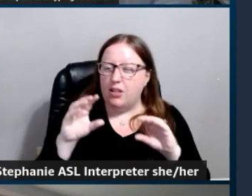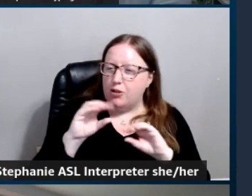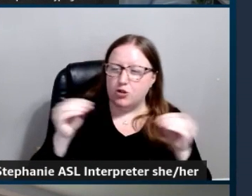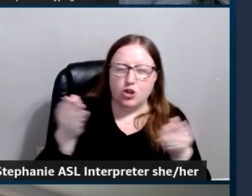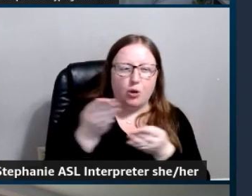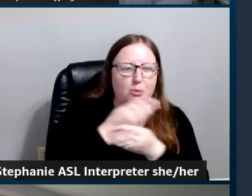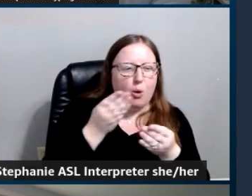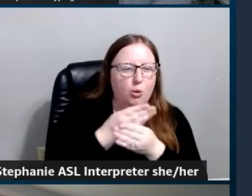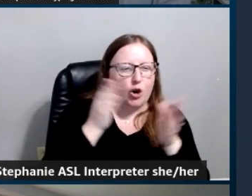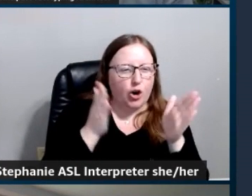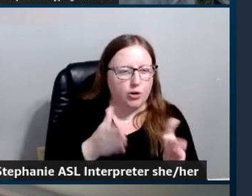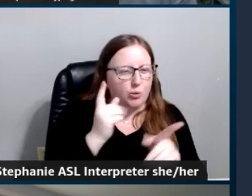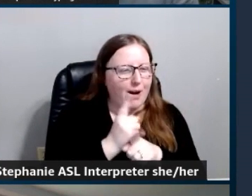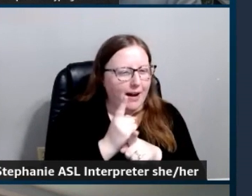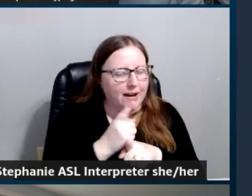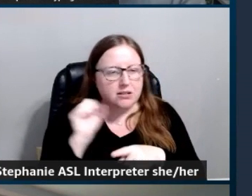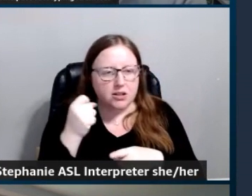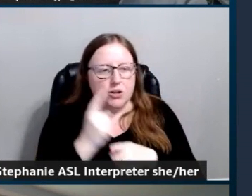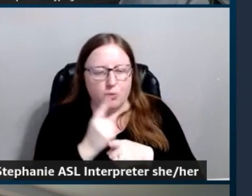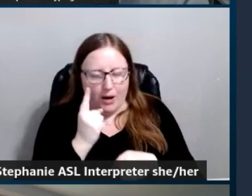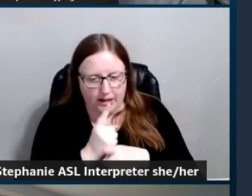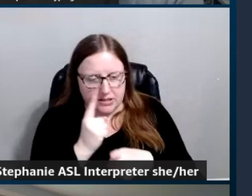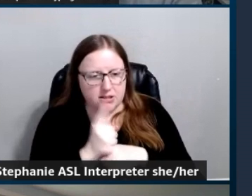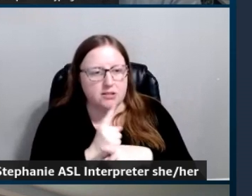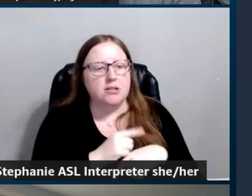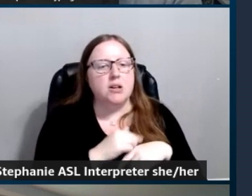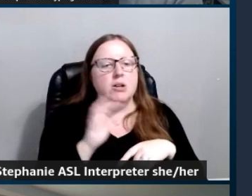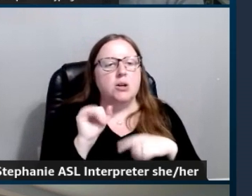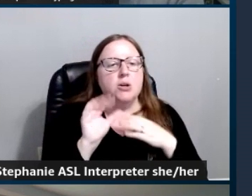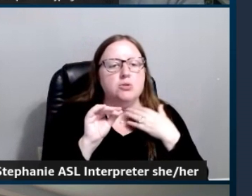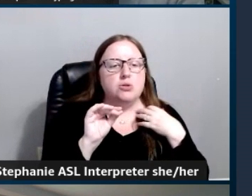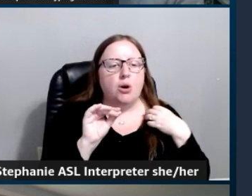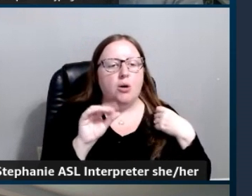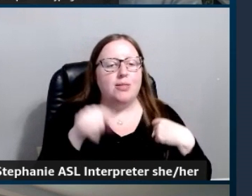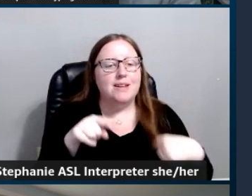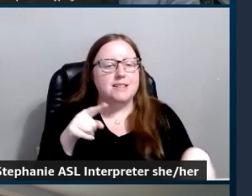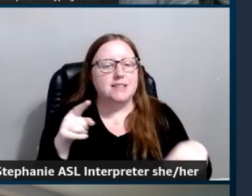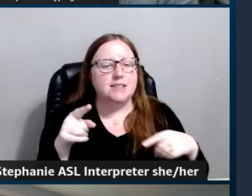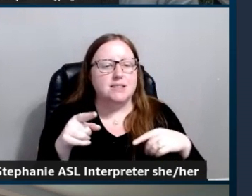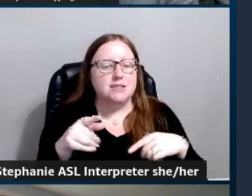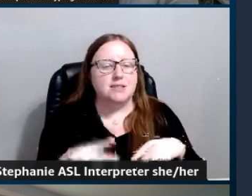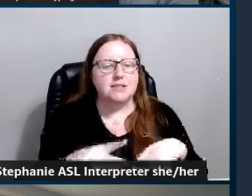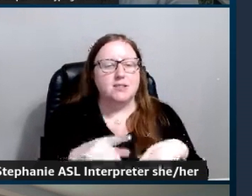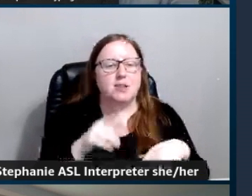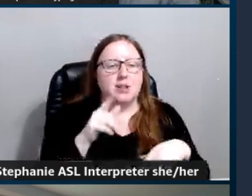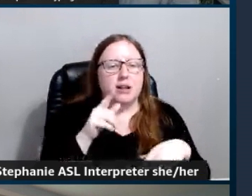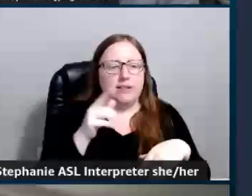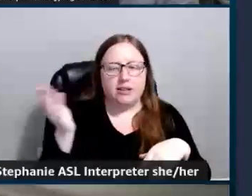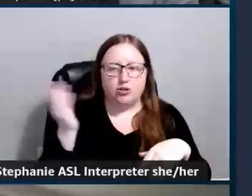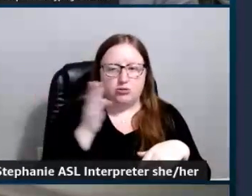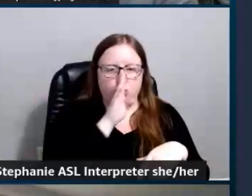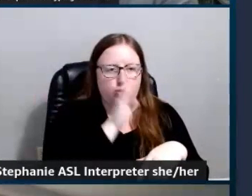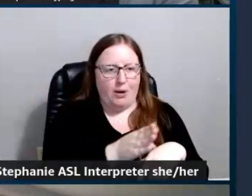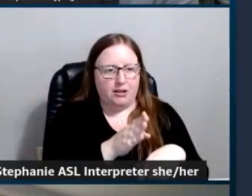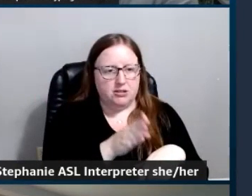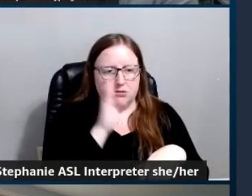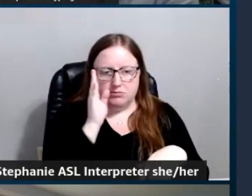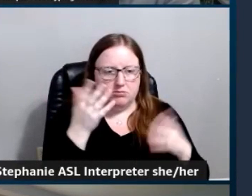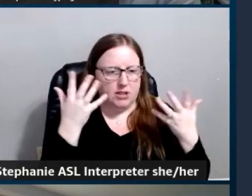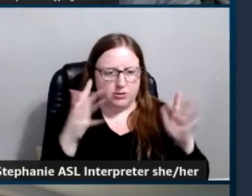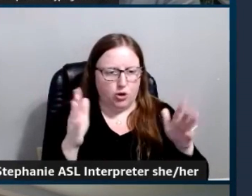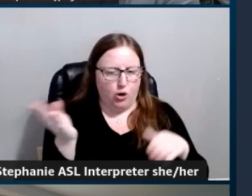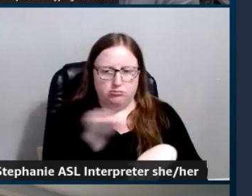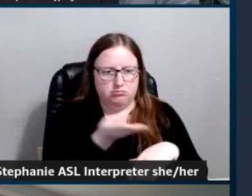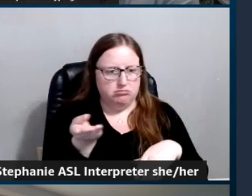or something. Broker, right? Exactly. Yep. So this is direct interaction between you and your partners. And